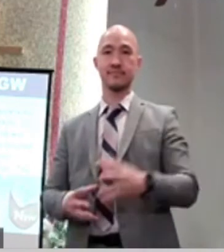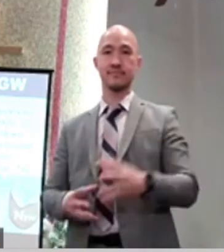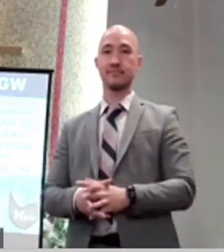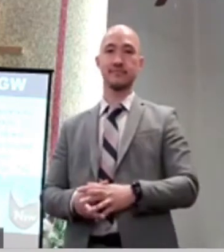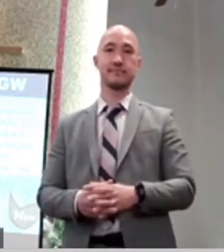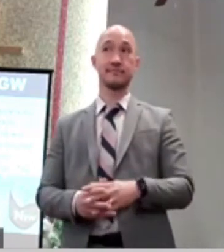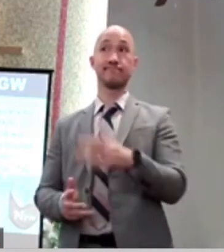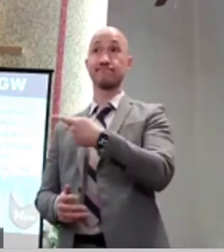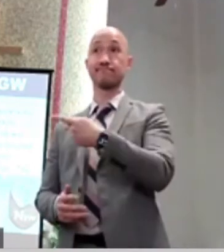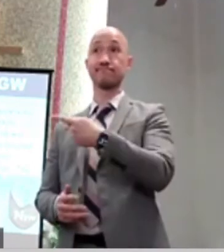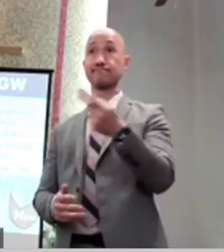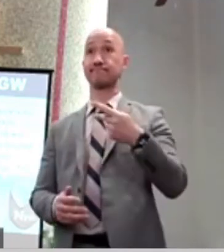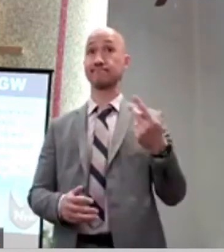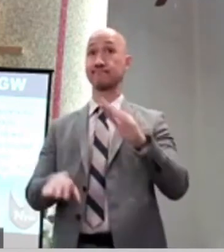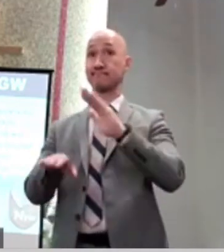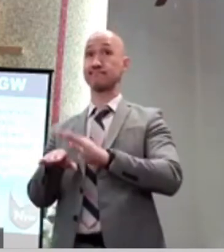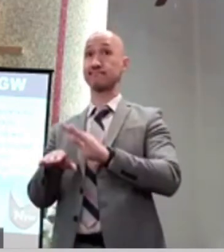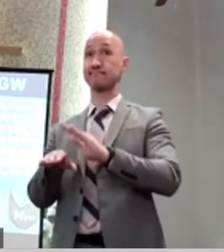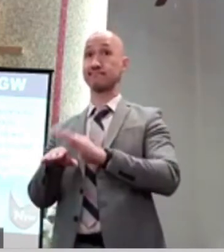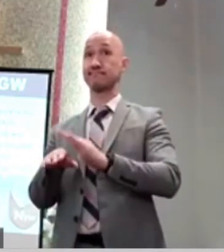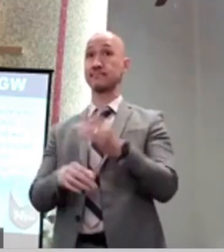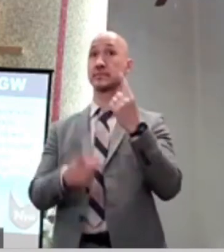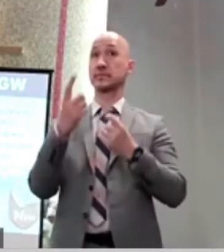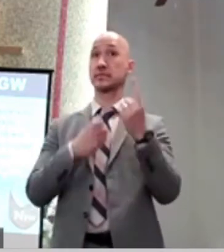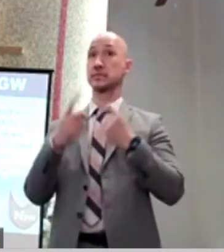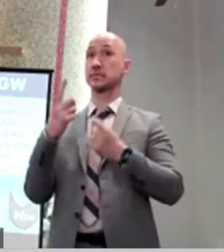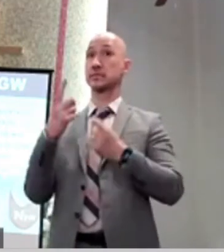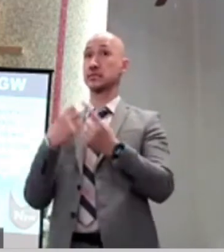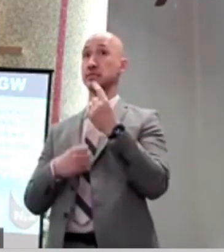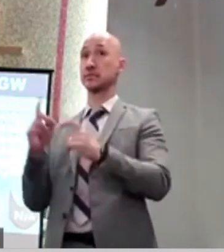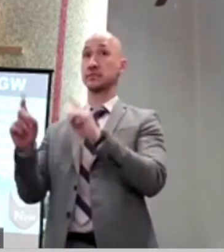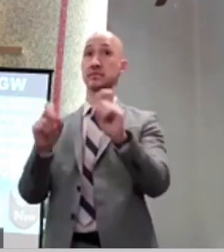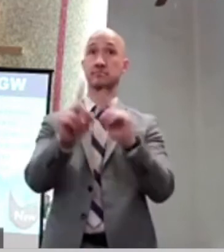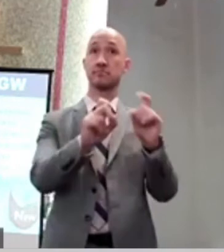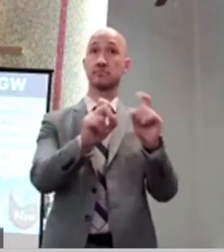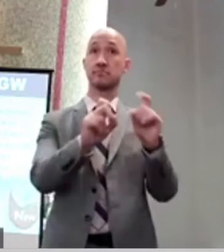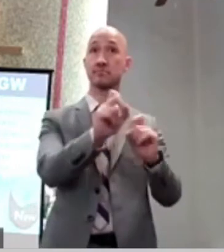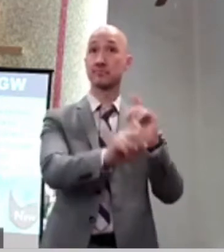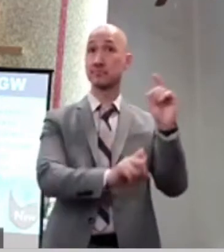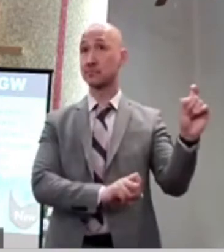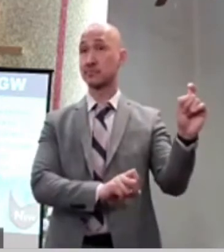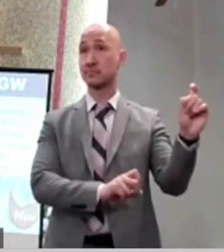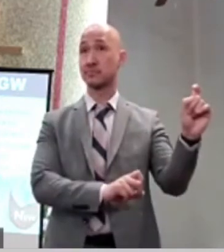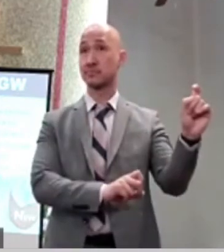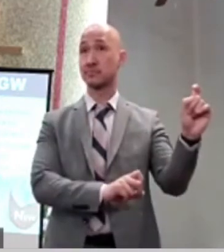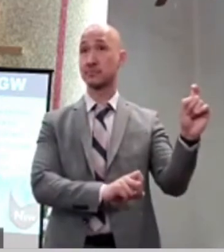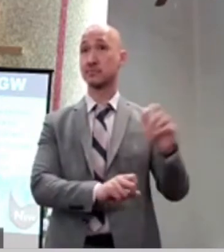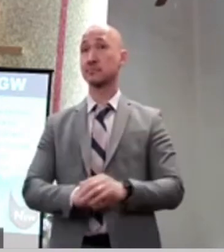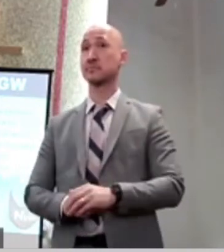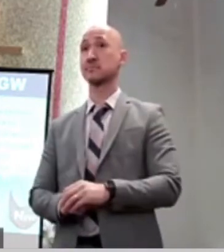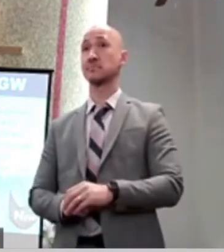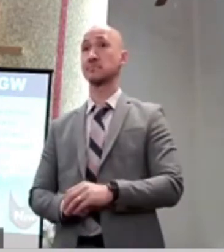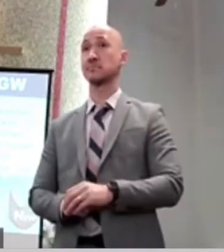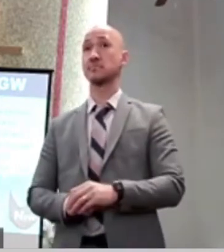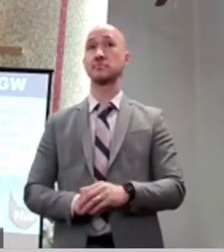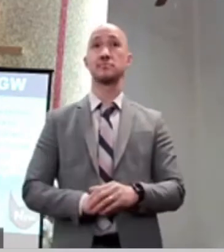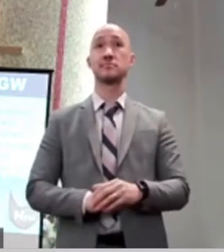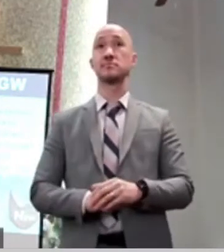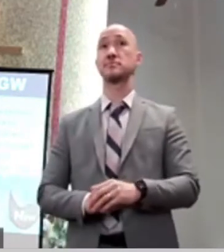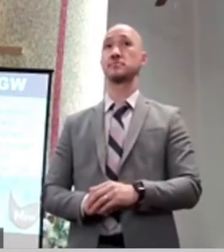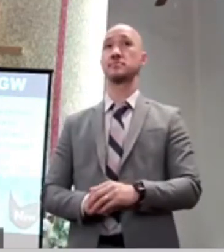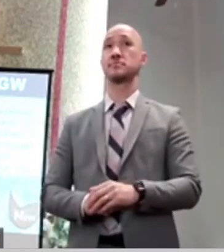need to be very careful, even as Christians, even as people who want to embrace the new covenant, we need to be very careful